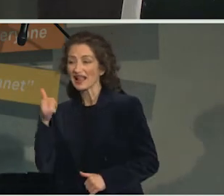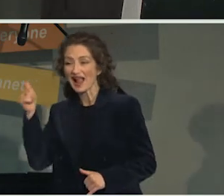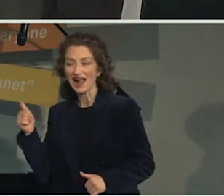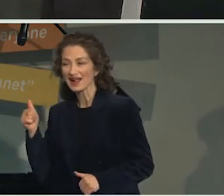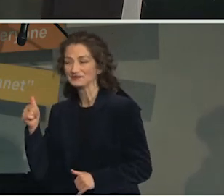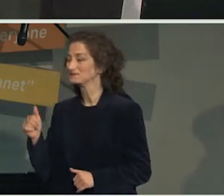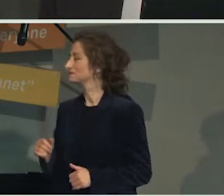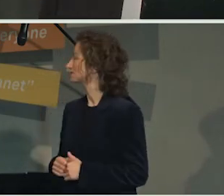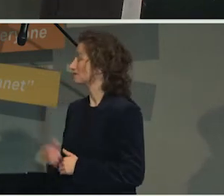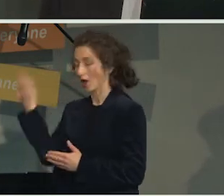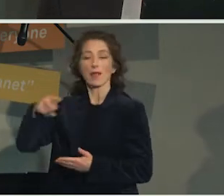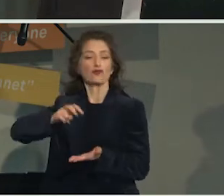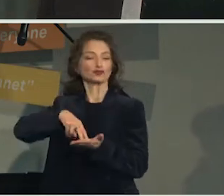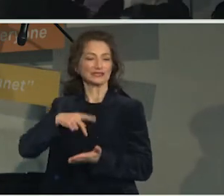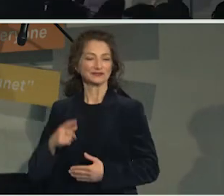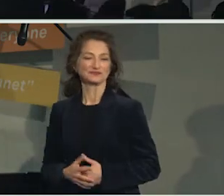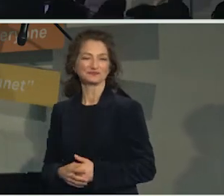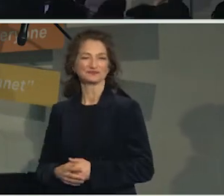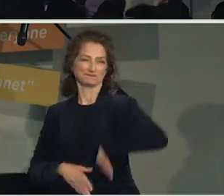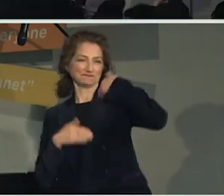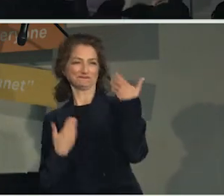stand up. Stand up.